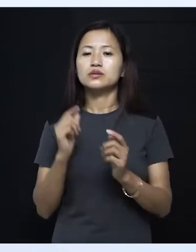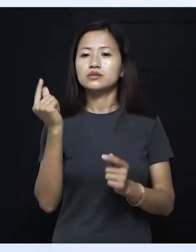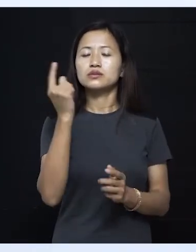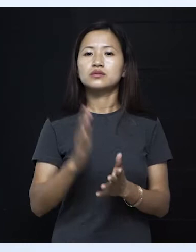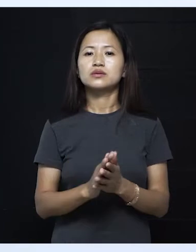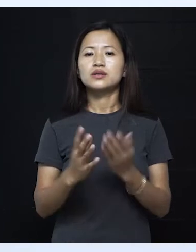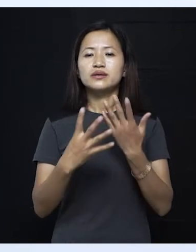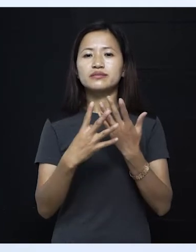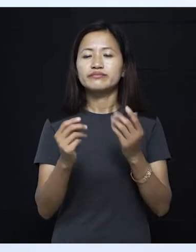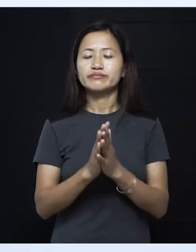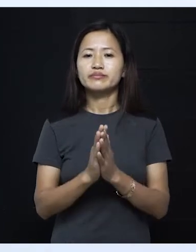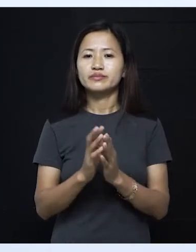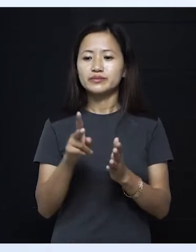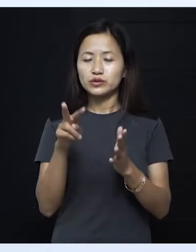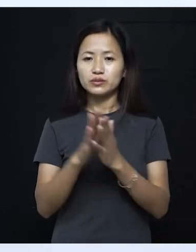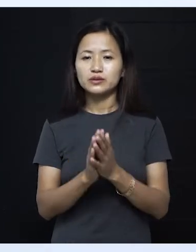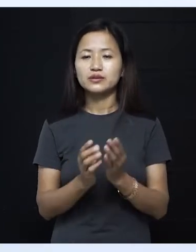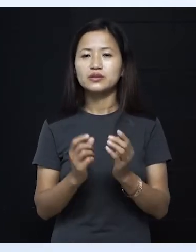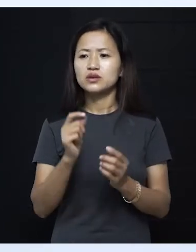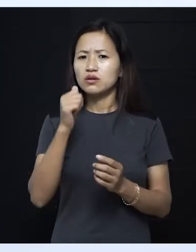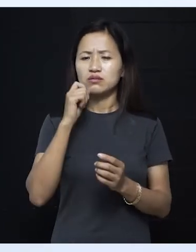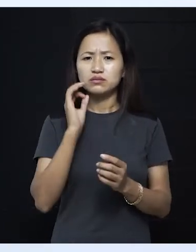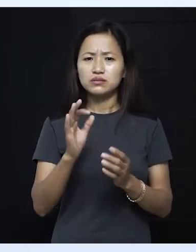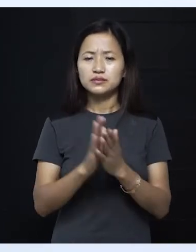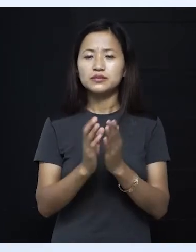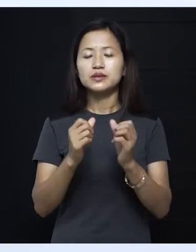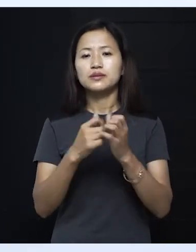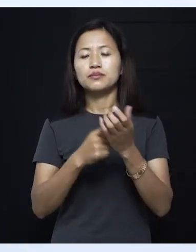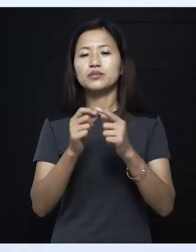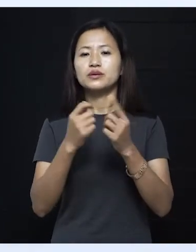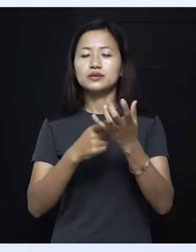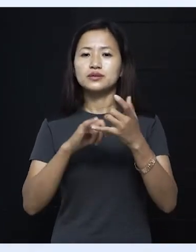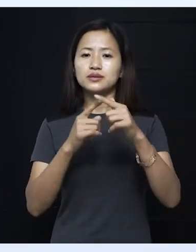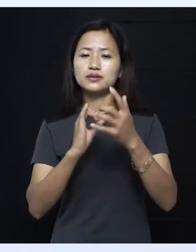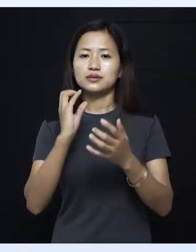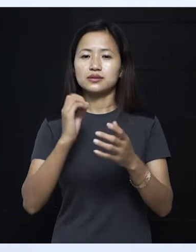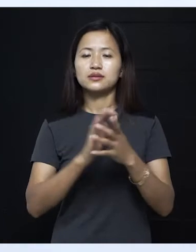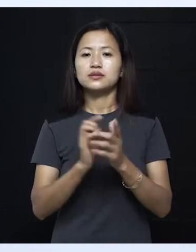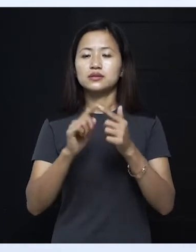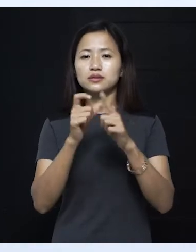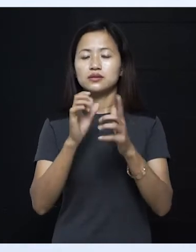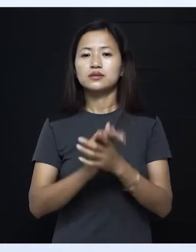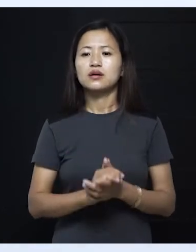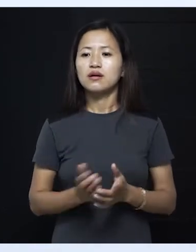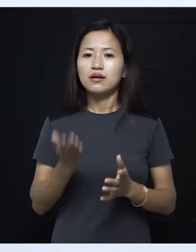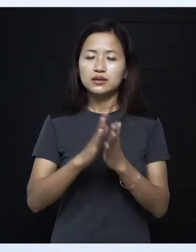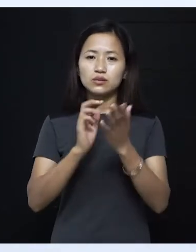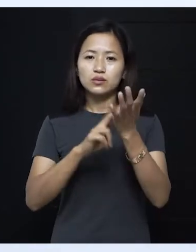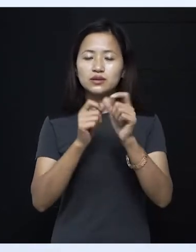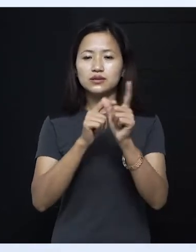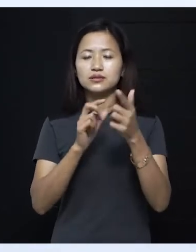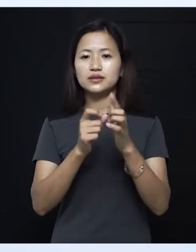okay, artificial fertilizers, or we call it as the pesticides, or high yielding